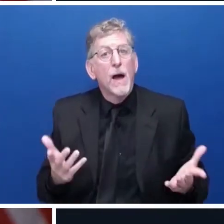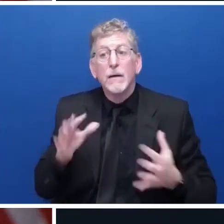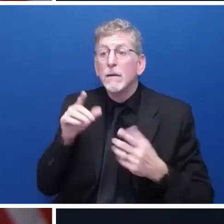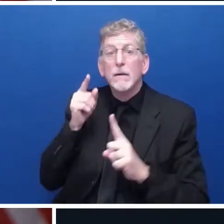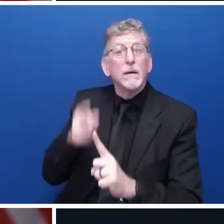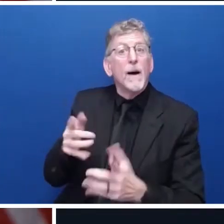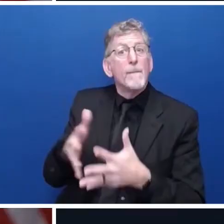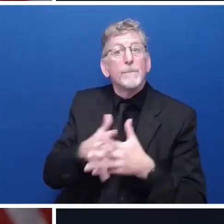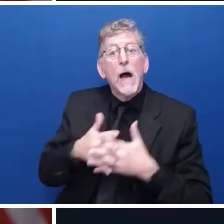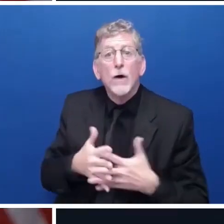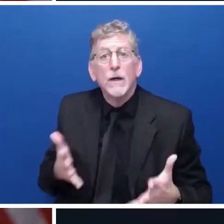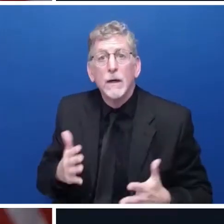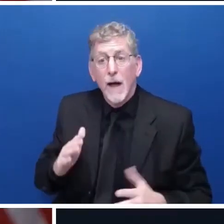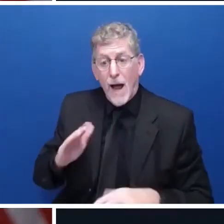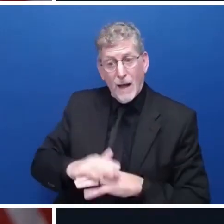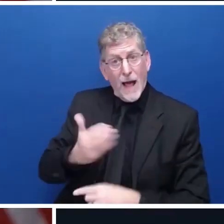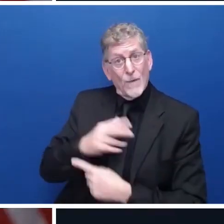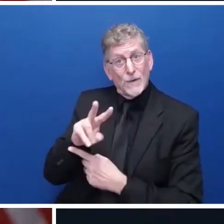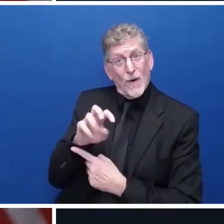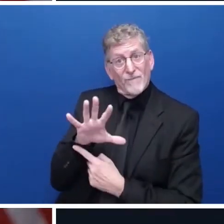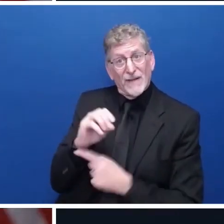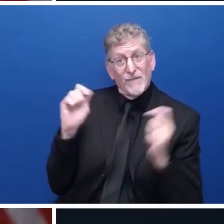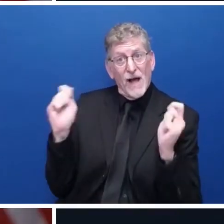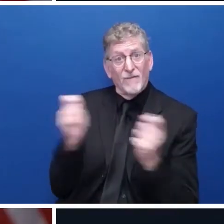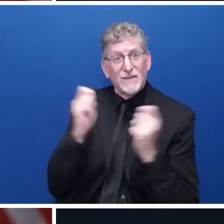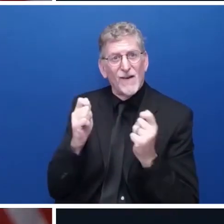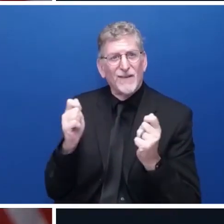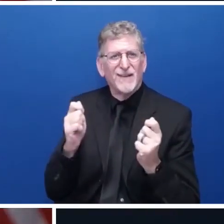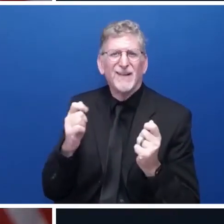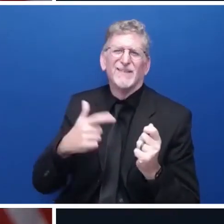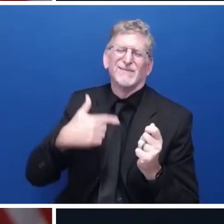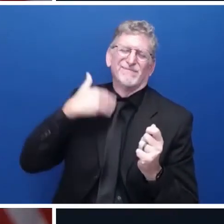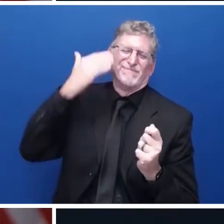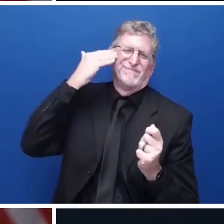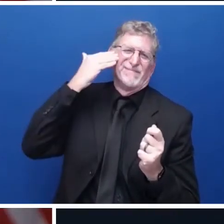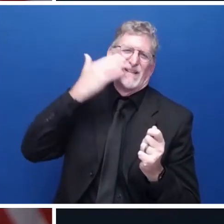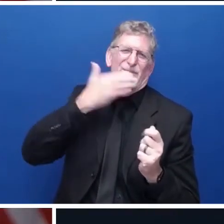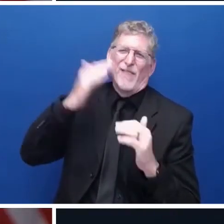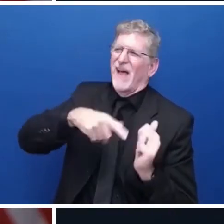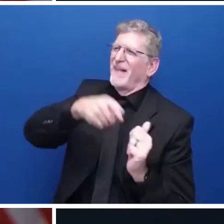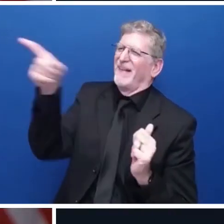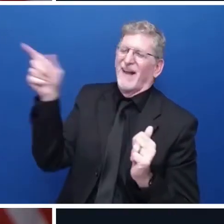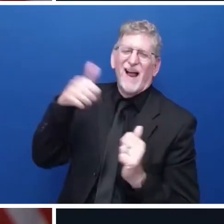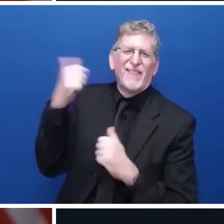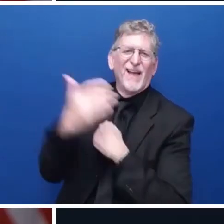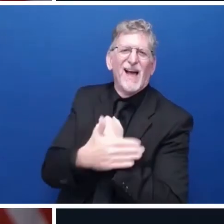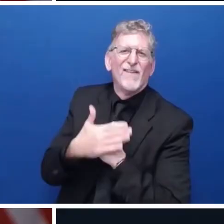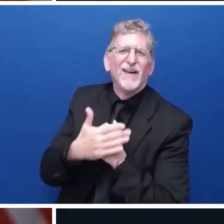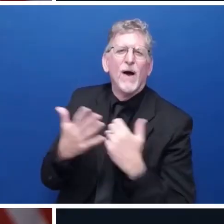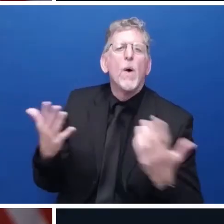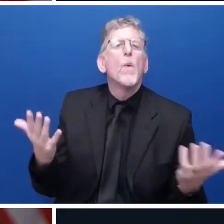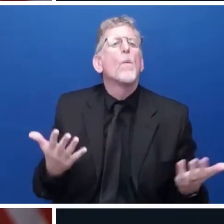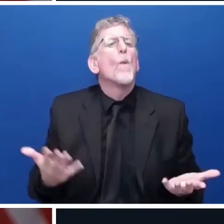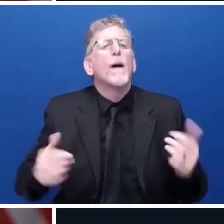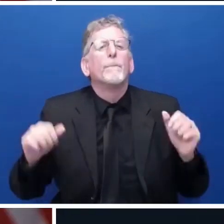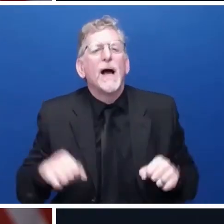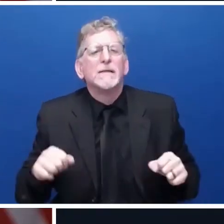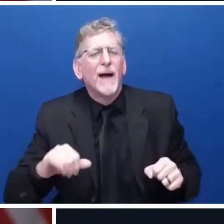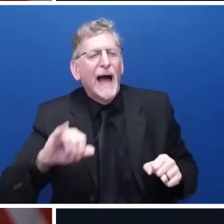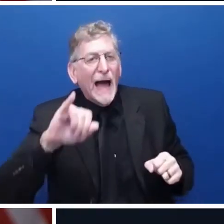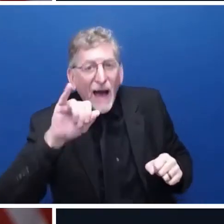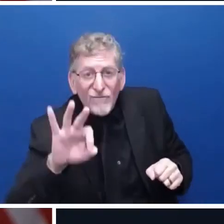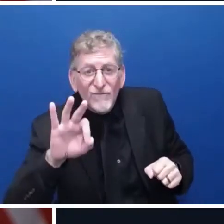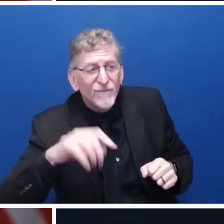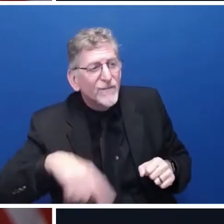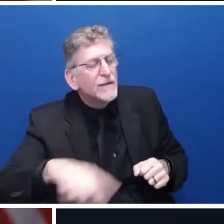know better than any nation what is possible when ordinary citizens, like those who once dreamed right here